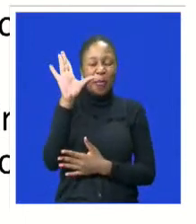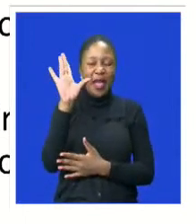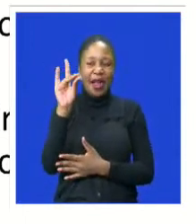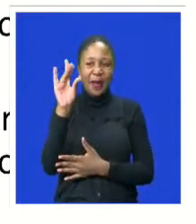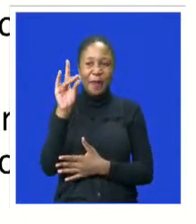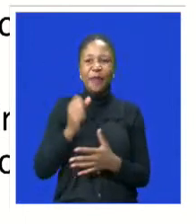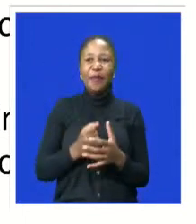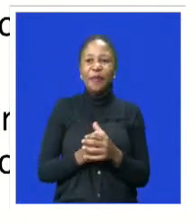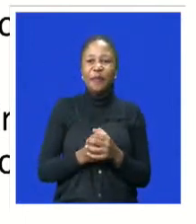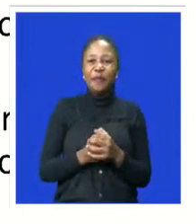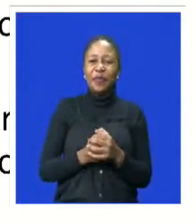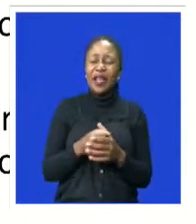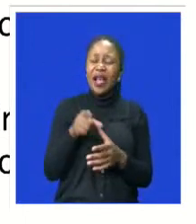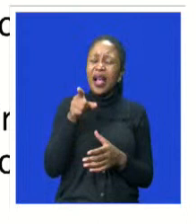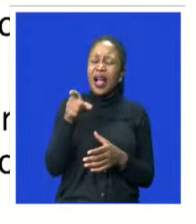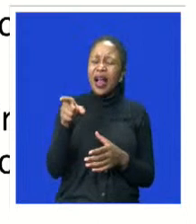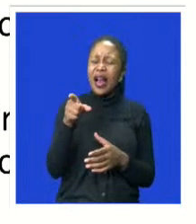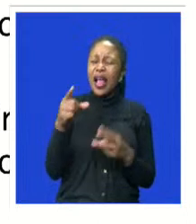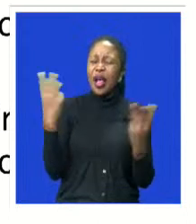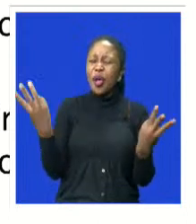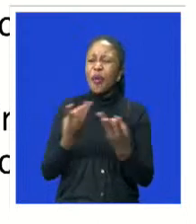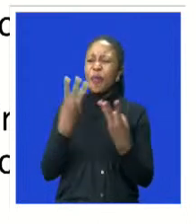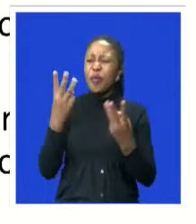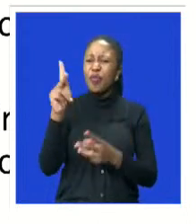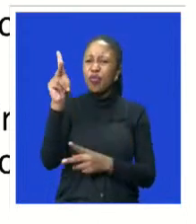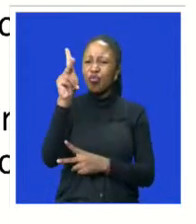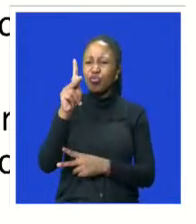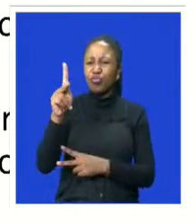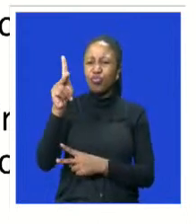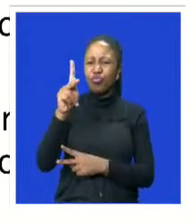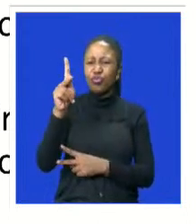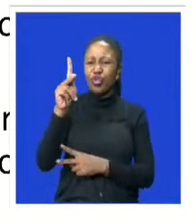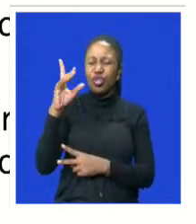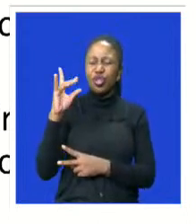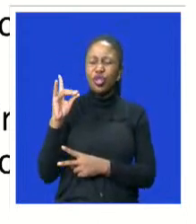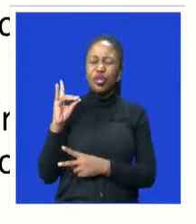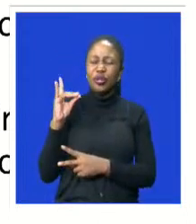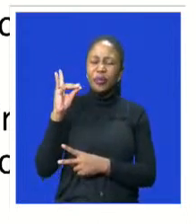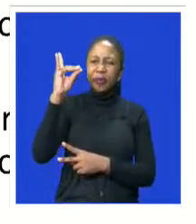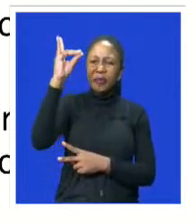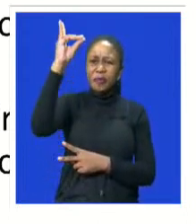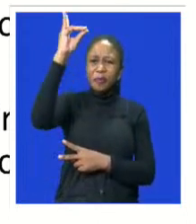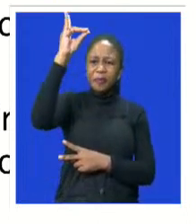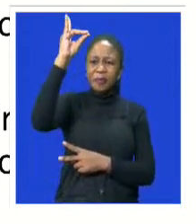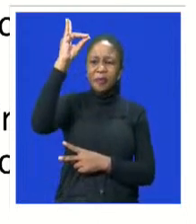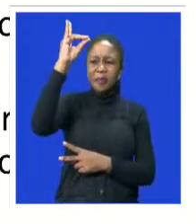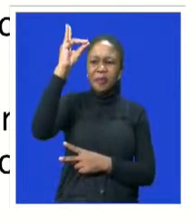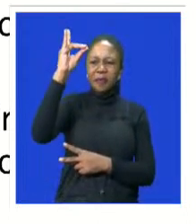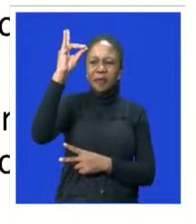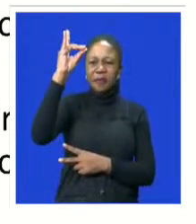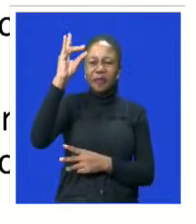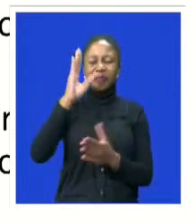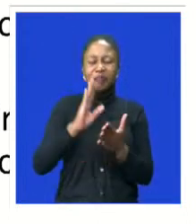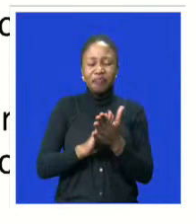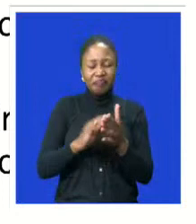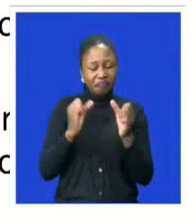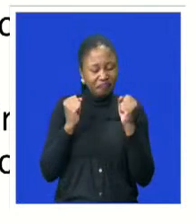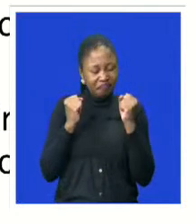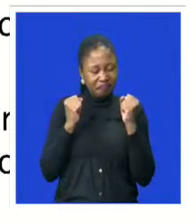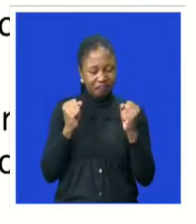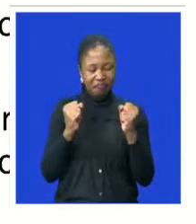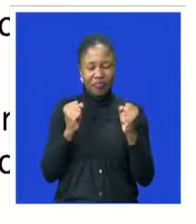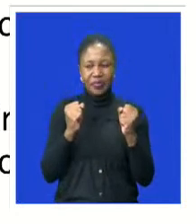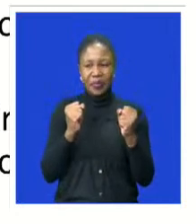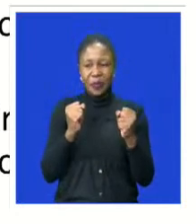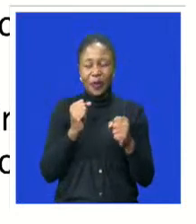taller and they were stronger. Why were they now different from the San? Since